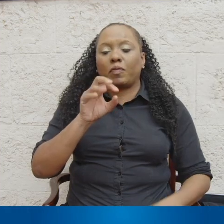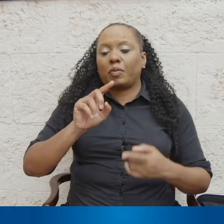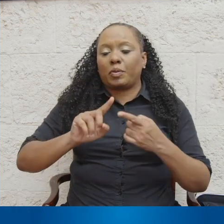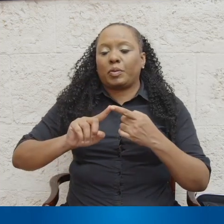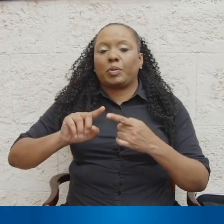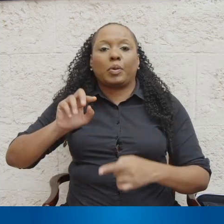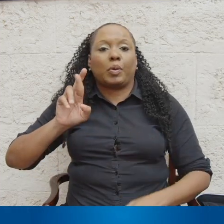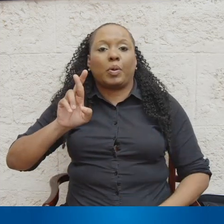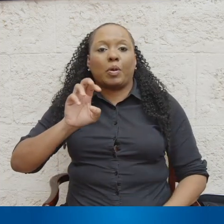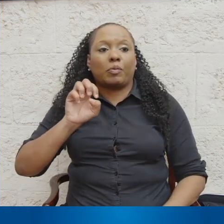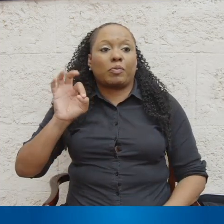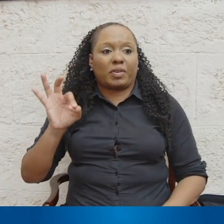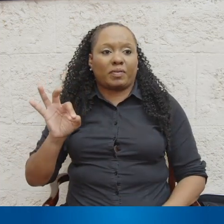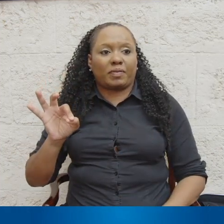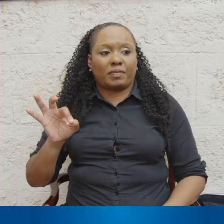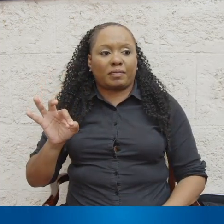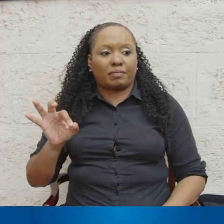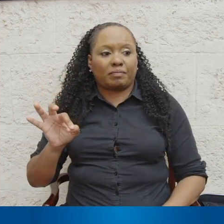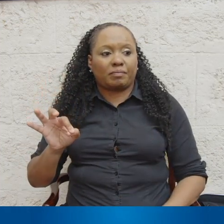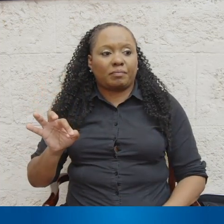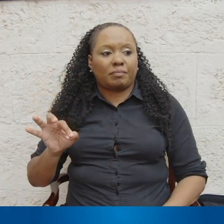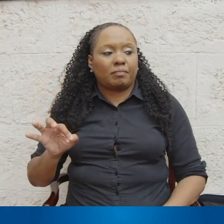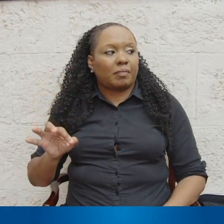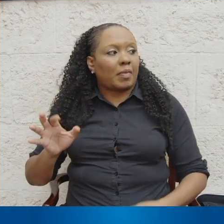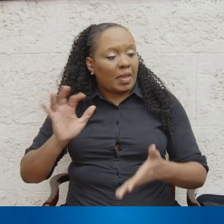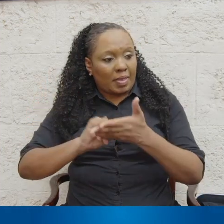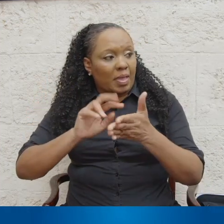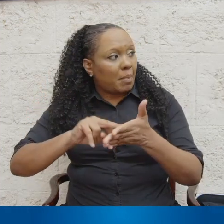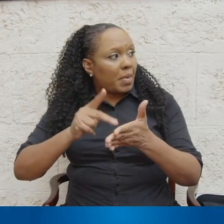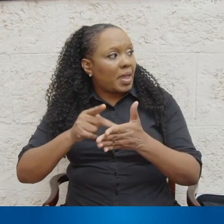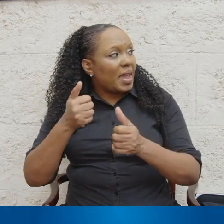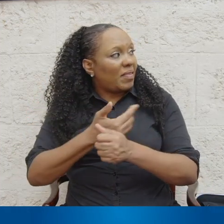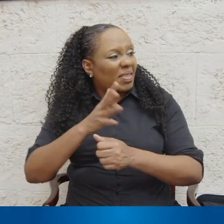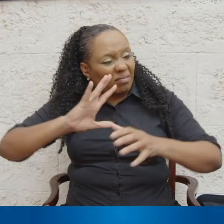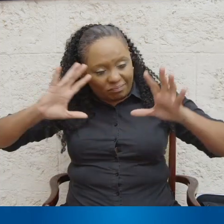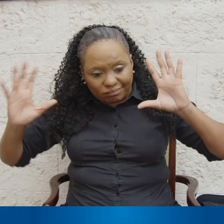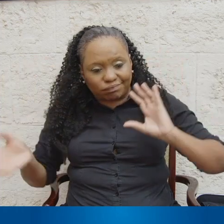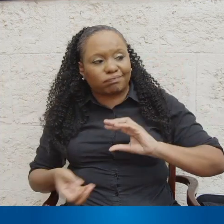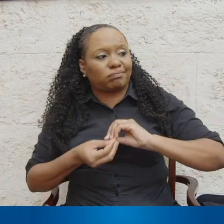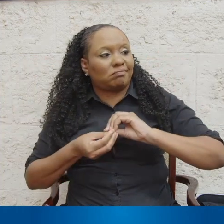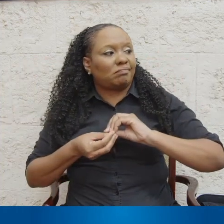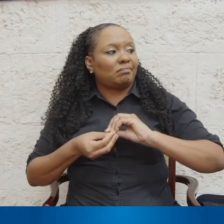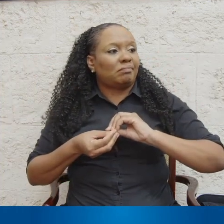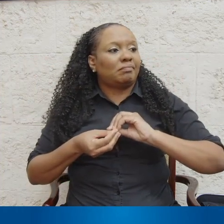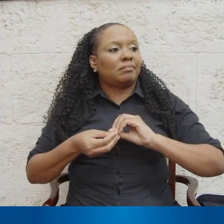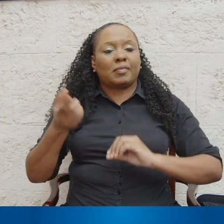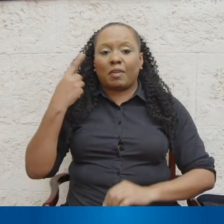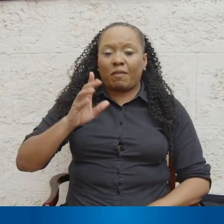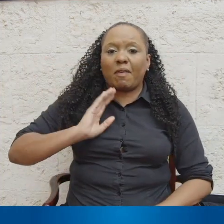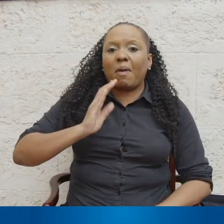to holistically capture all aspects of our resilience, all aspects of our,